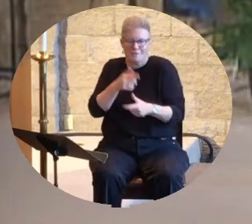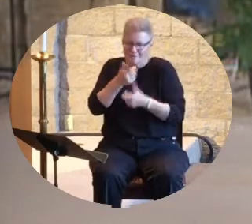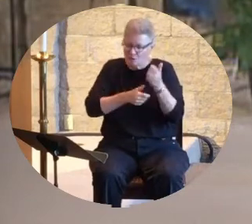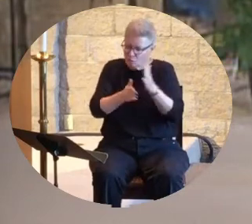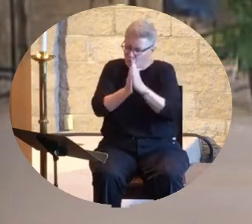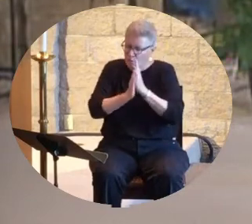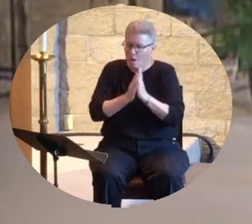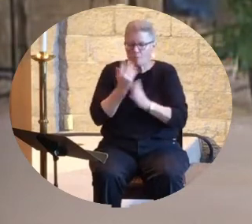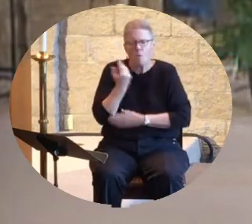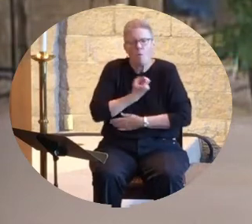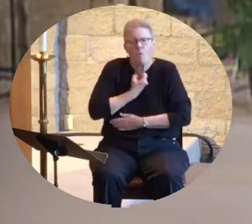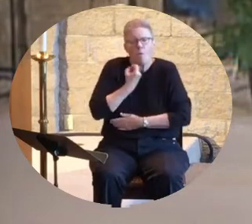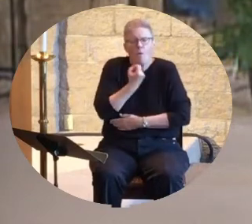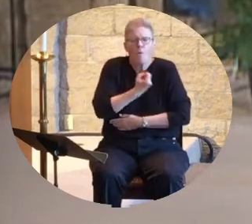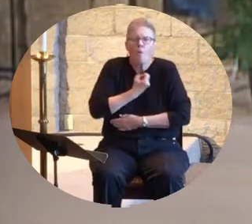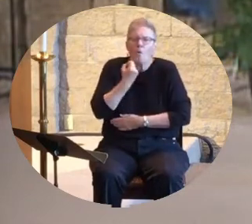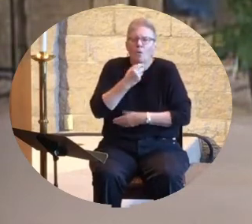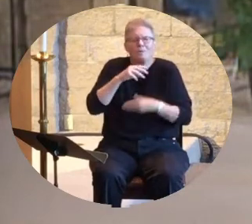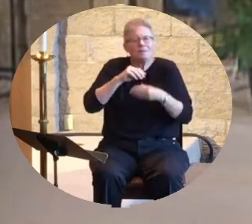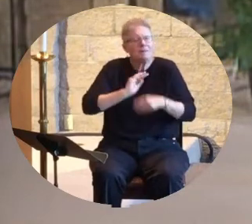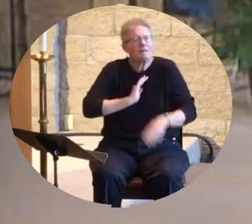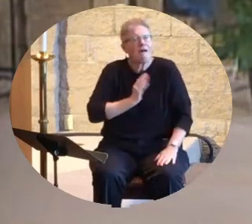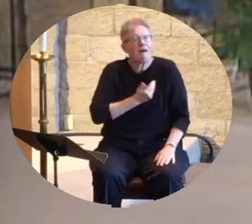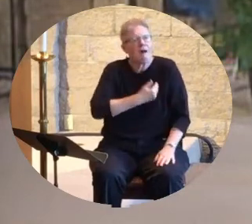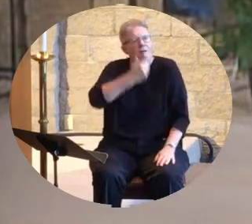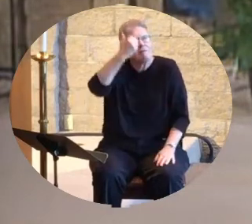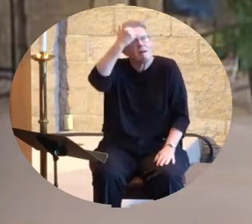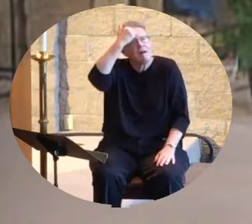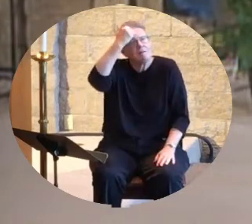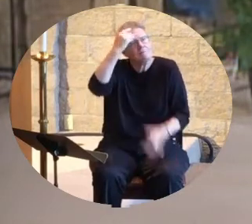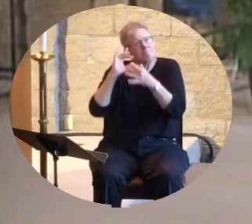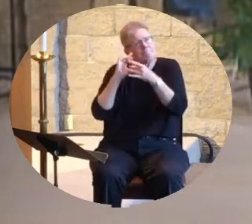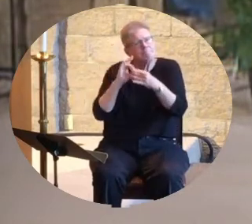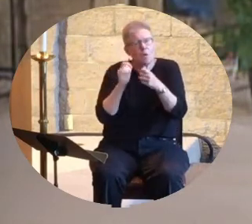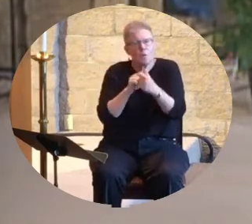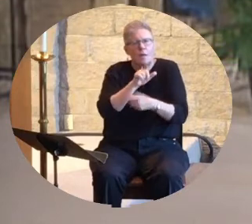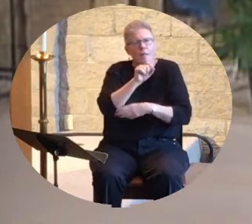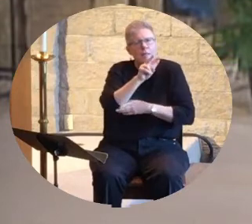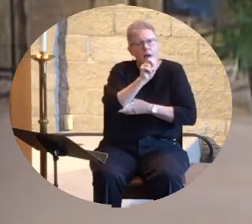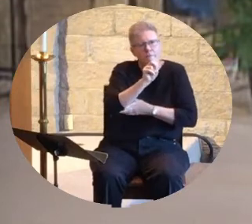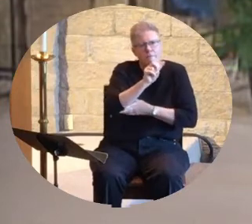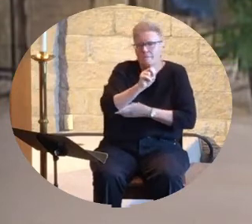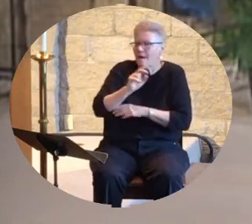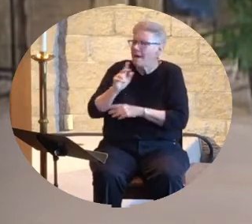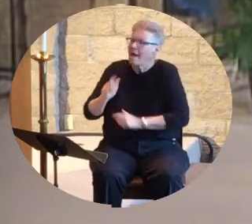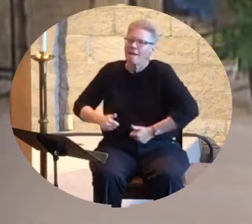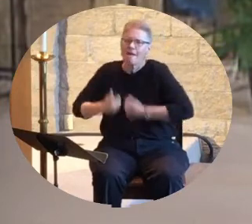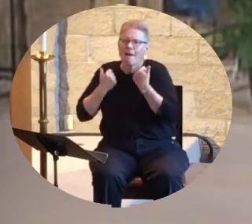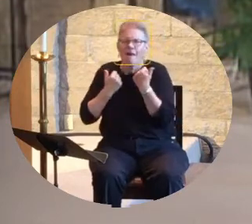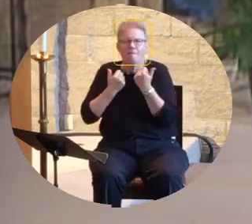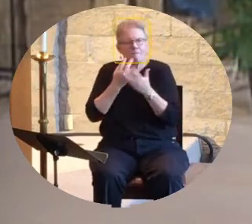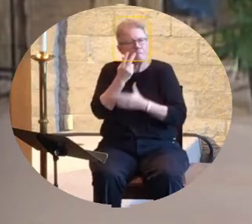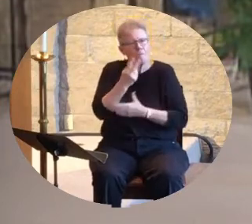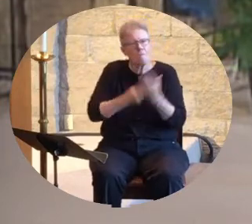love, in this consciousness of life. And we say, thank you,